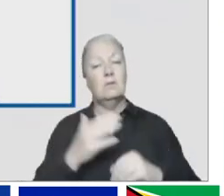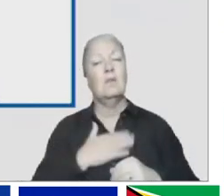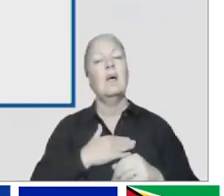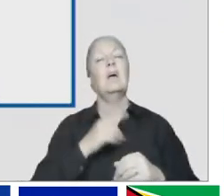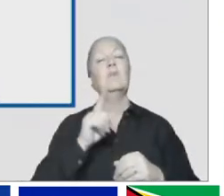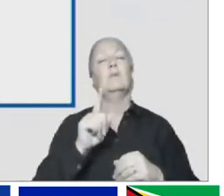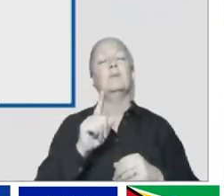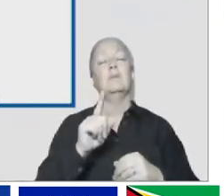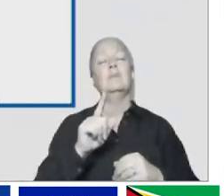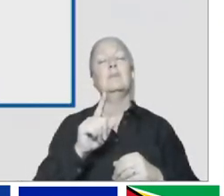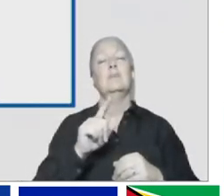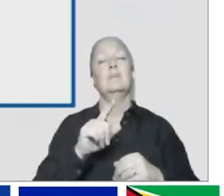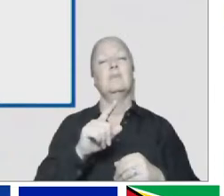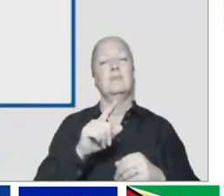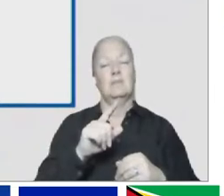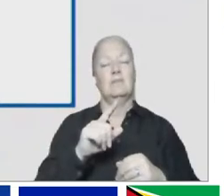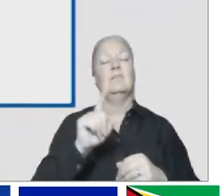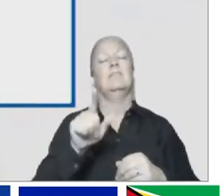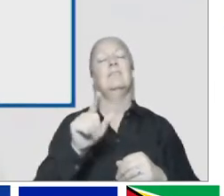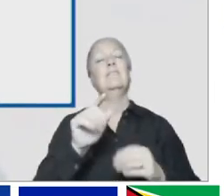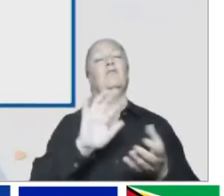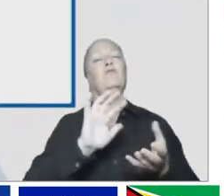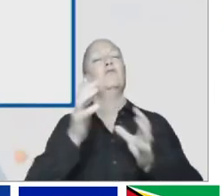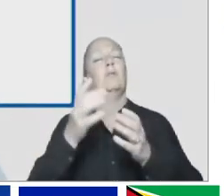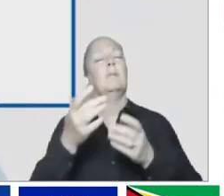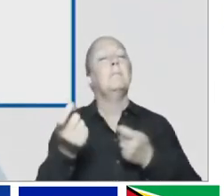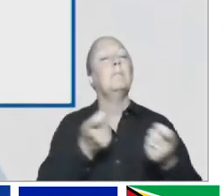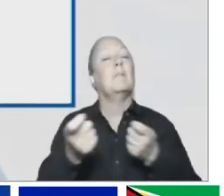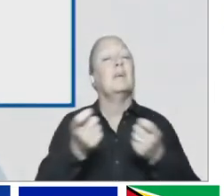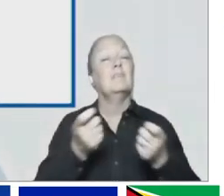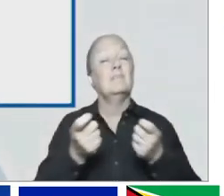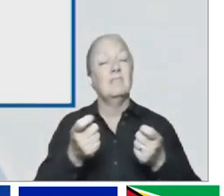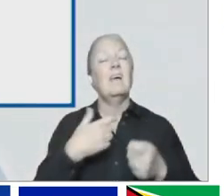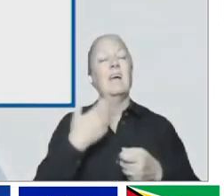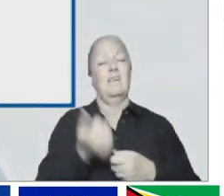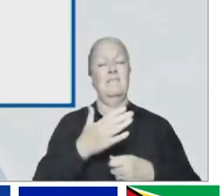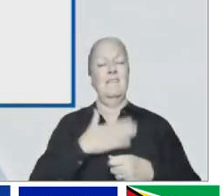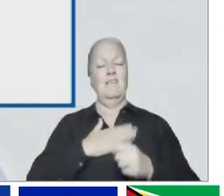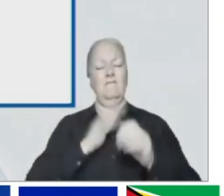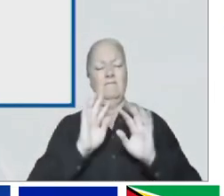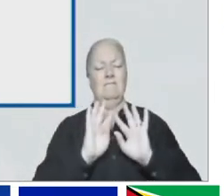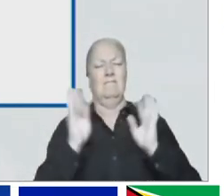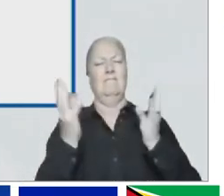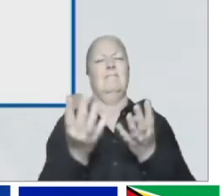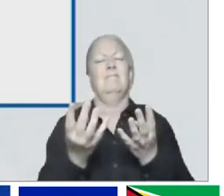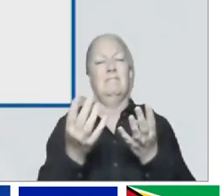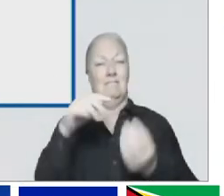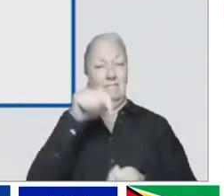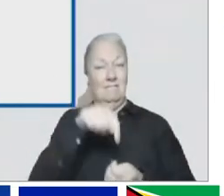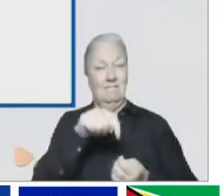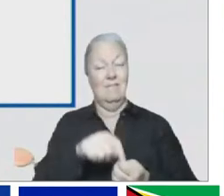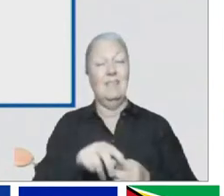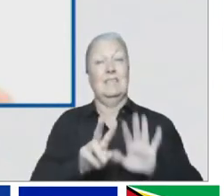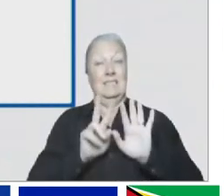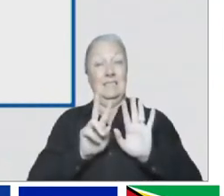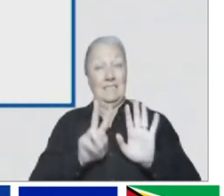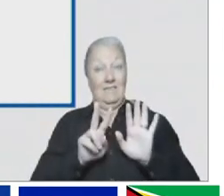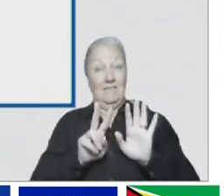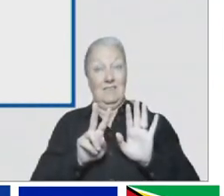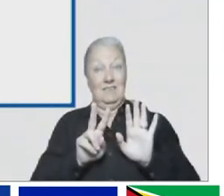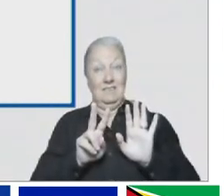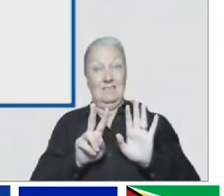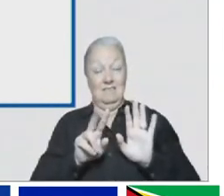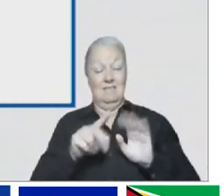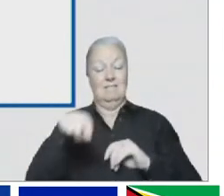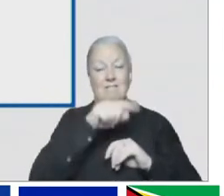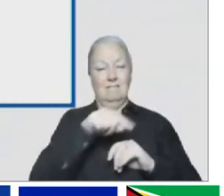National Disaster Risk Management Council, what we call the NDRMC, and seven committees of that council. The NDRMC is chaired by our